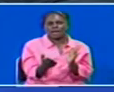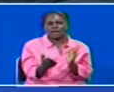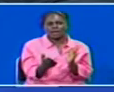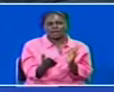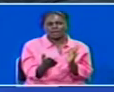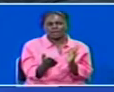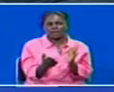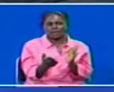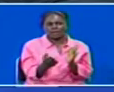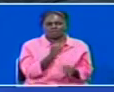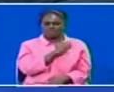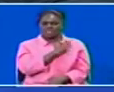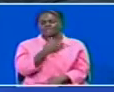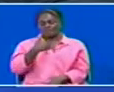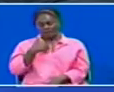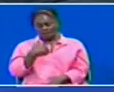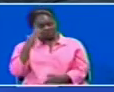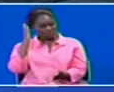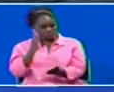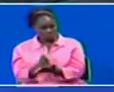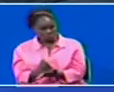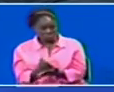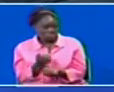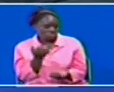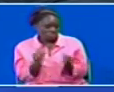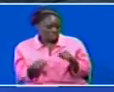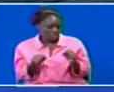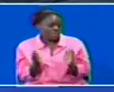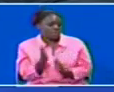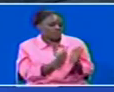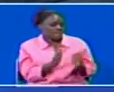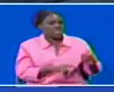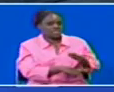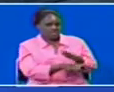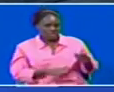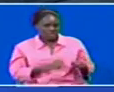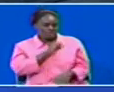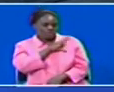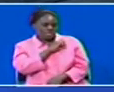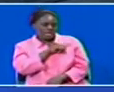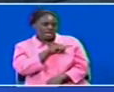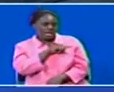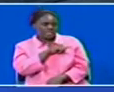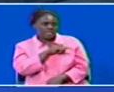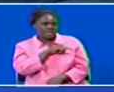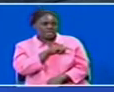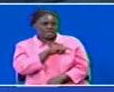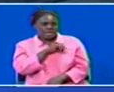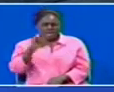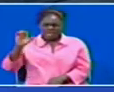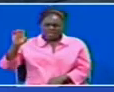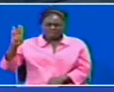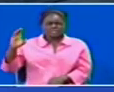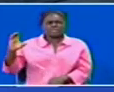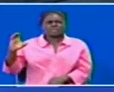there are genuine fears that it may be a rigging scheme. And those are fears that are not unfounded because the